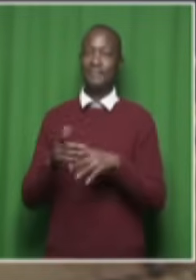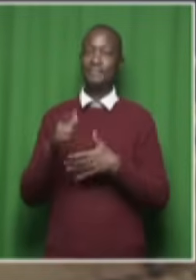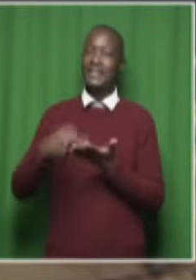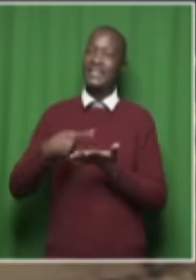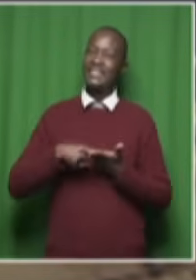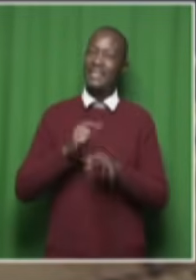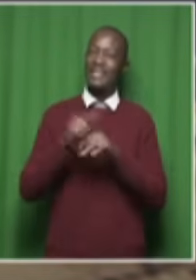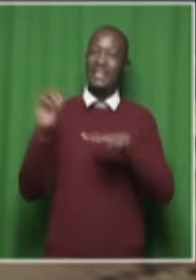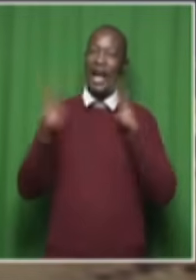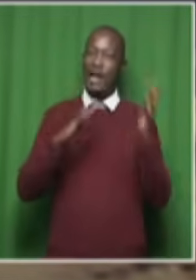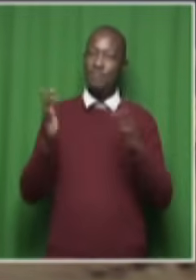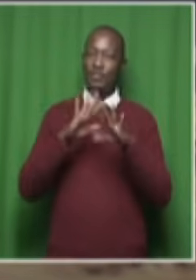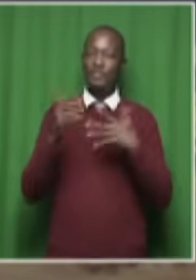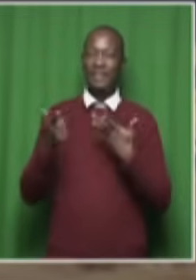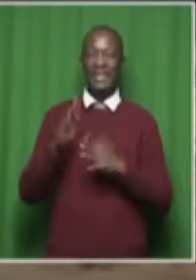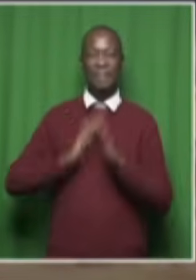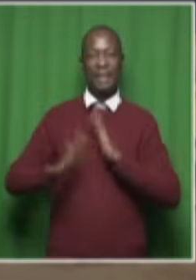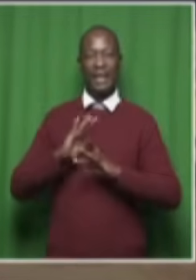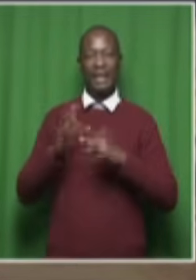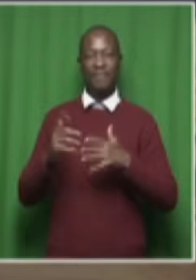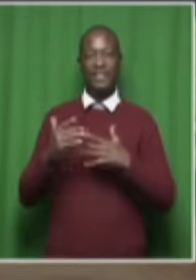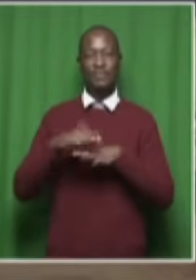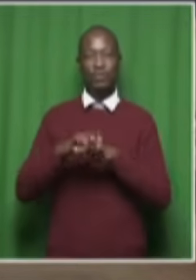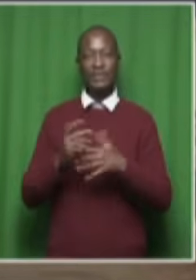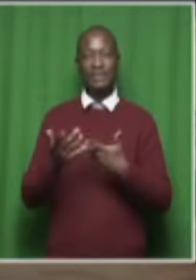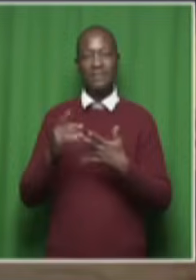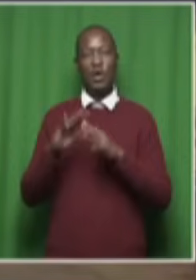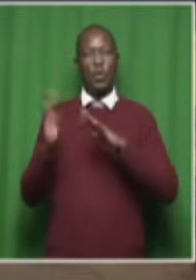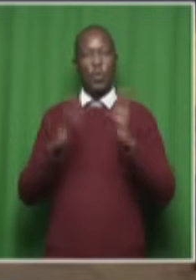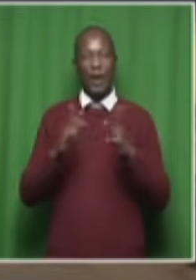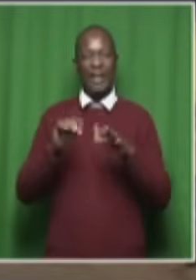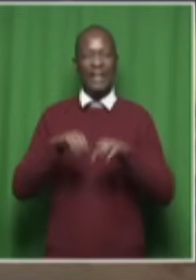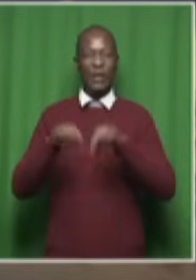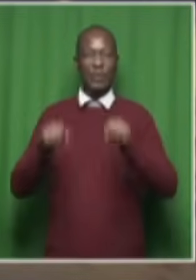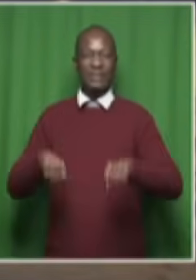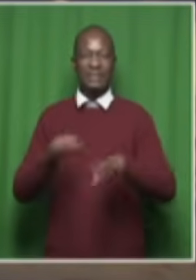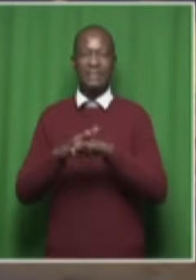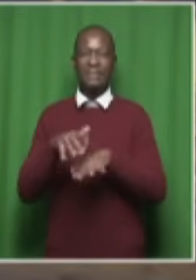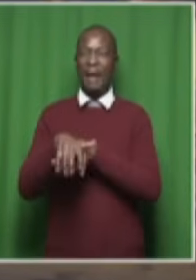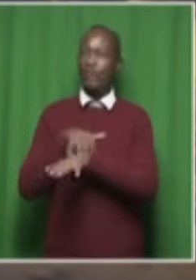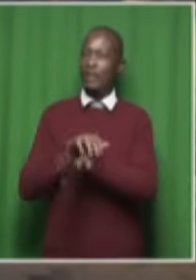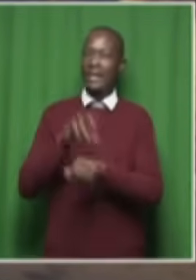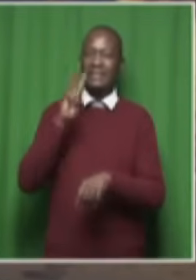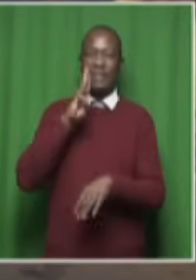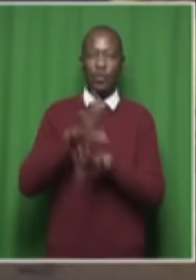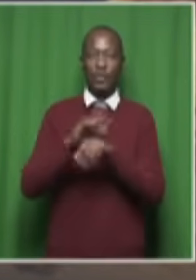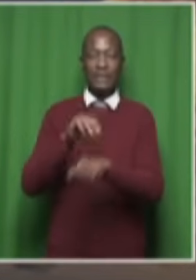atmospheric behavior and its potential impact on weather, ecosystems, agriculture, water and